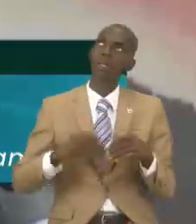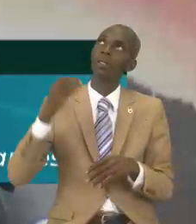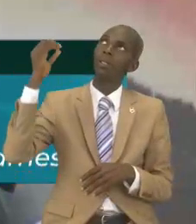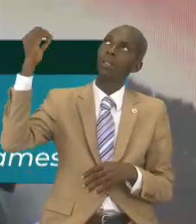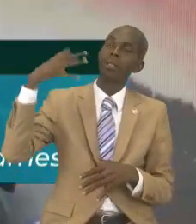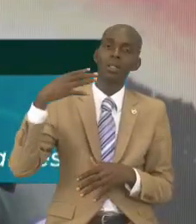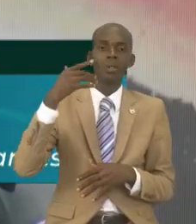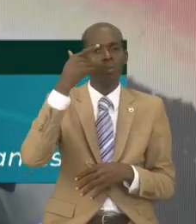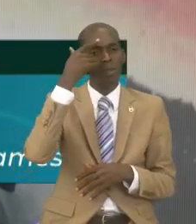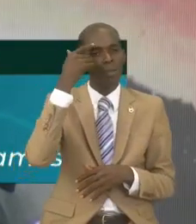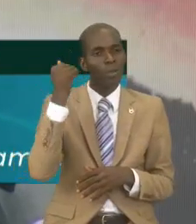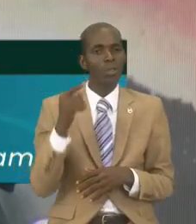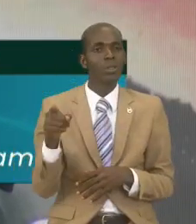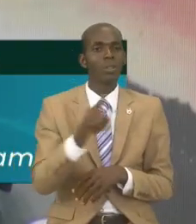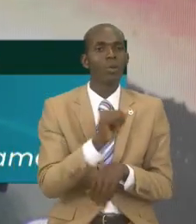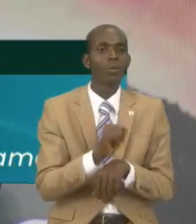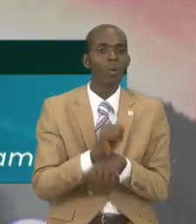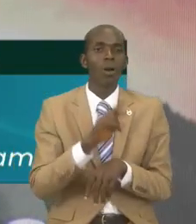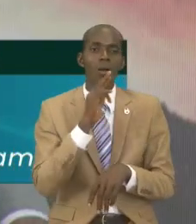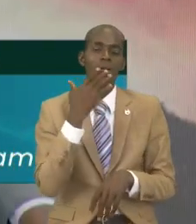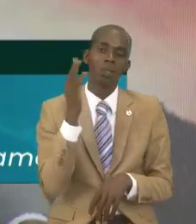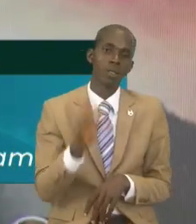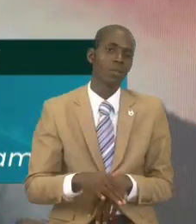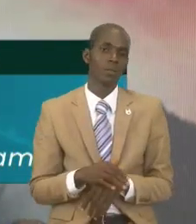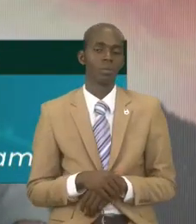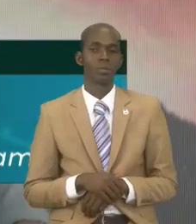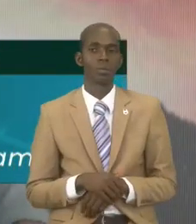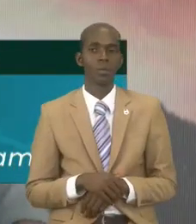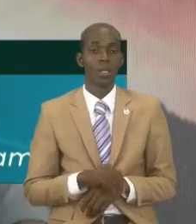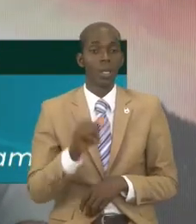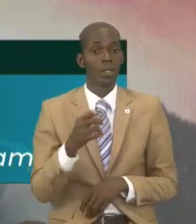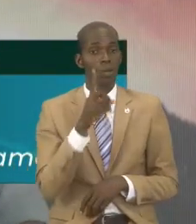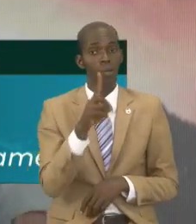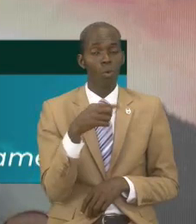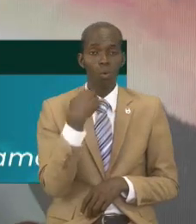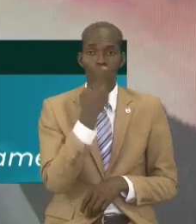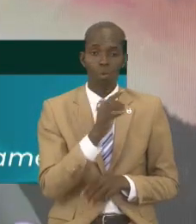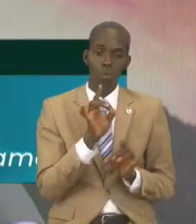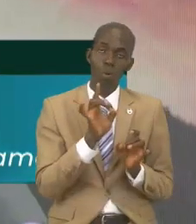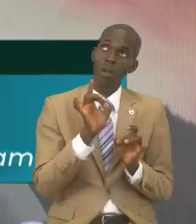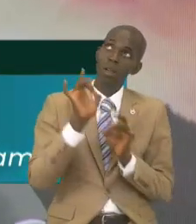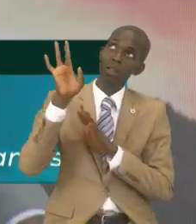their deeds are evil. Anyone who hates the light,